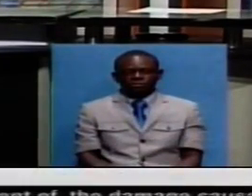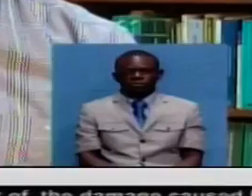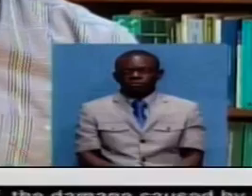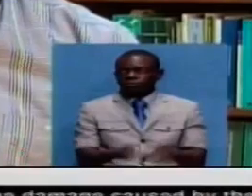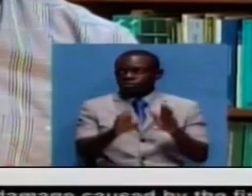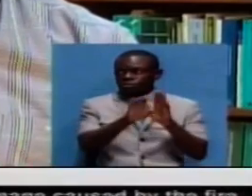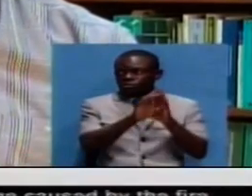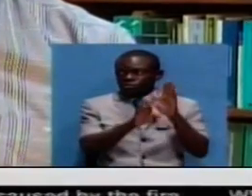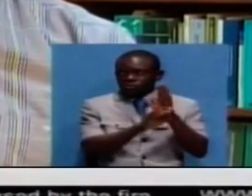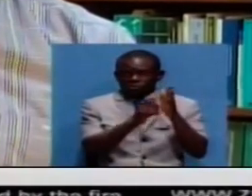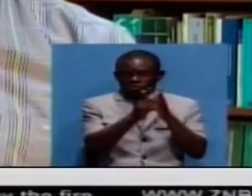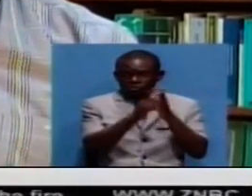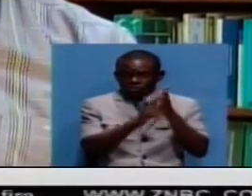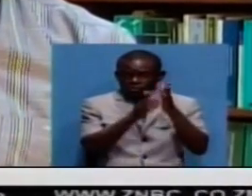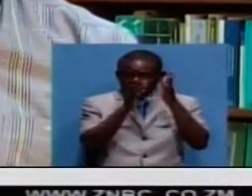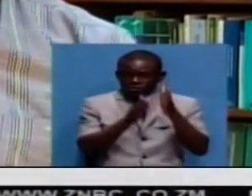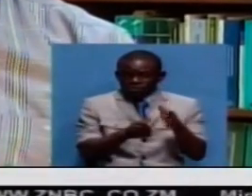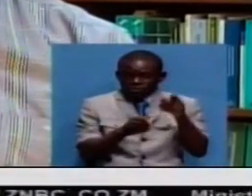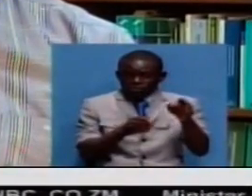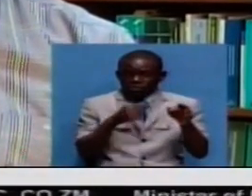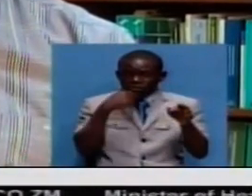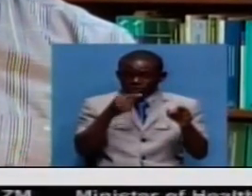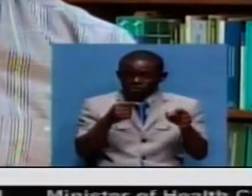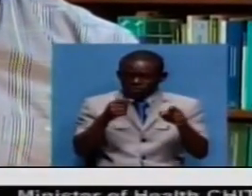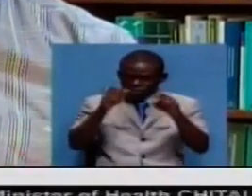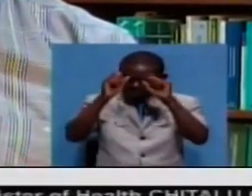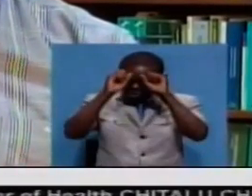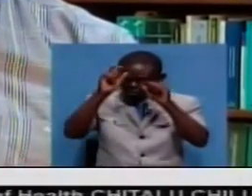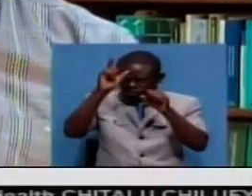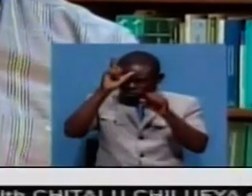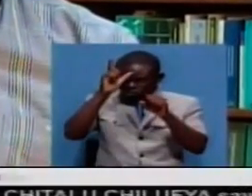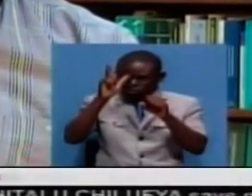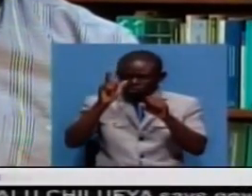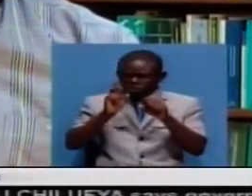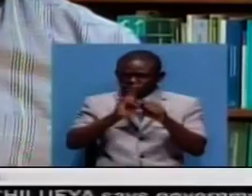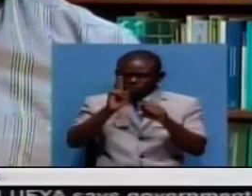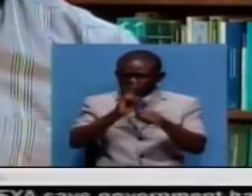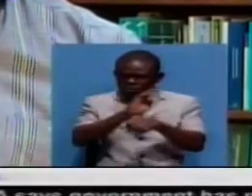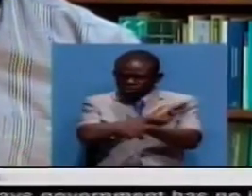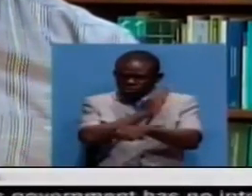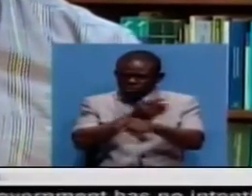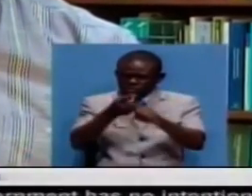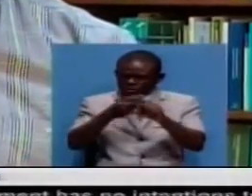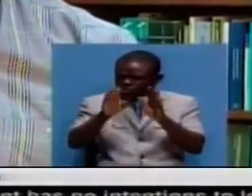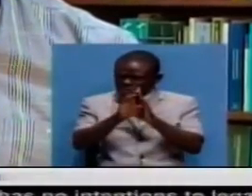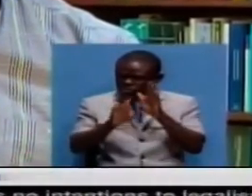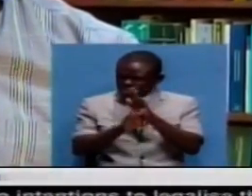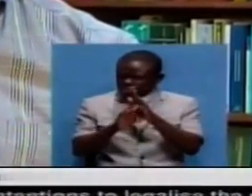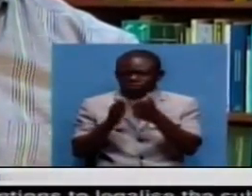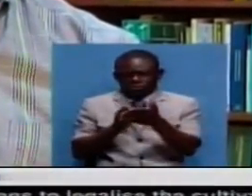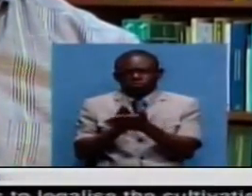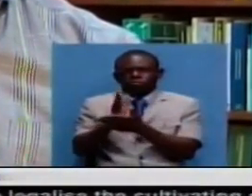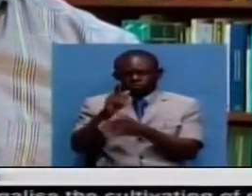Constitutional lawyer John Sangwa says President Edgar Lungu has acted within the law by invoking Article 31 of the Constitution.